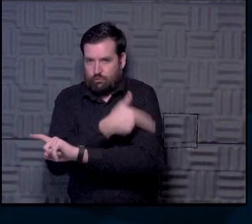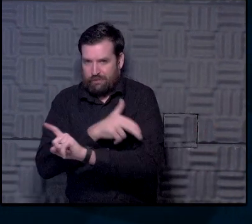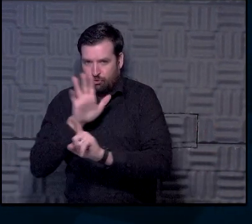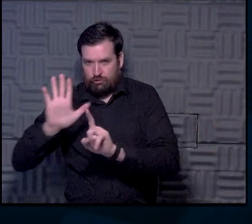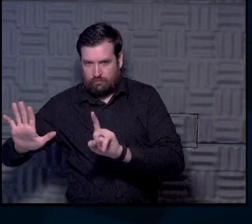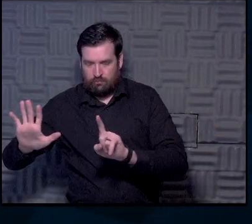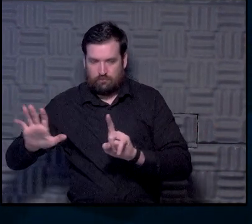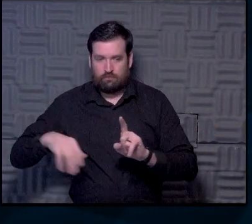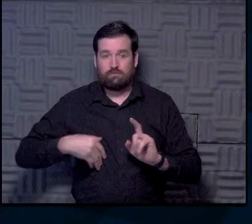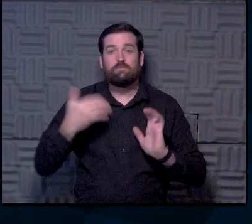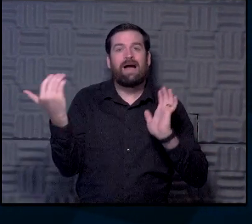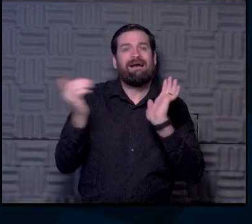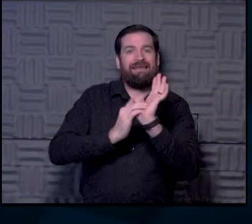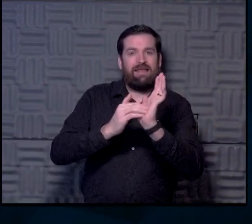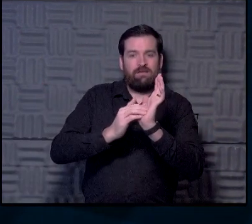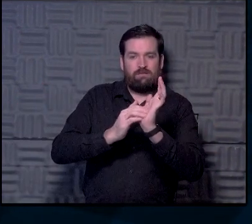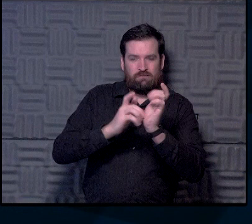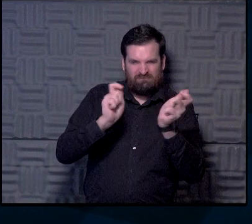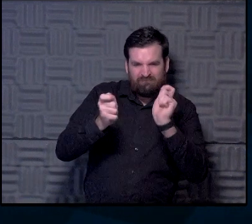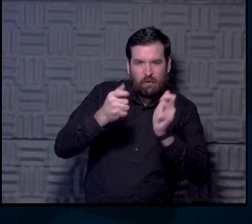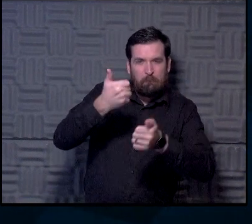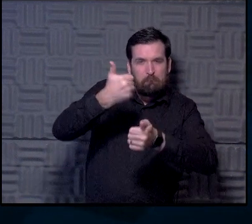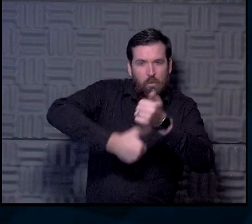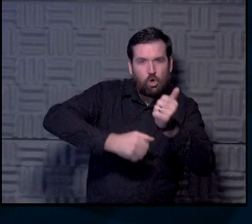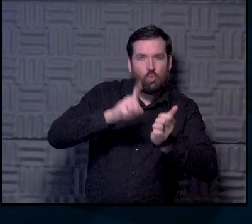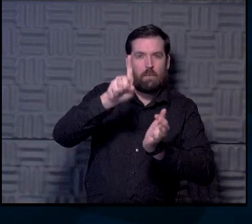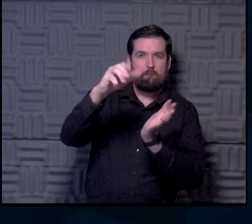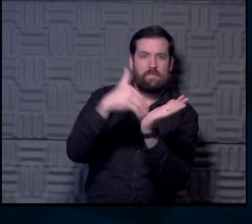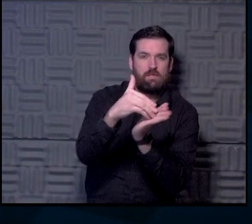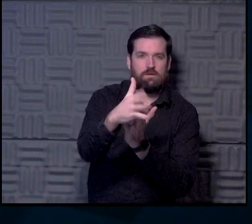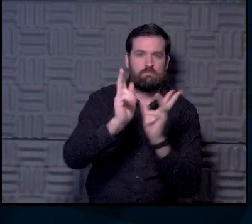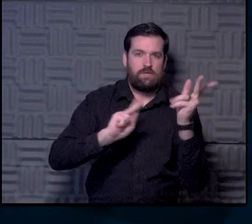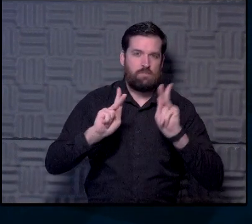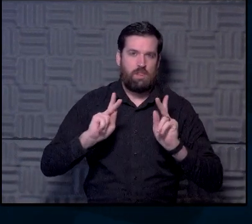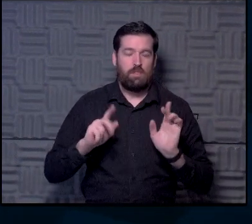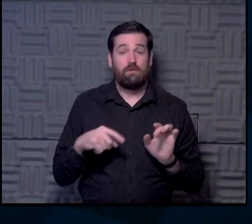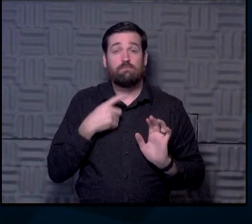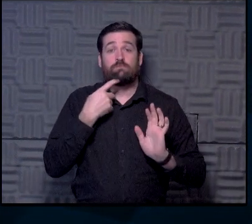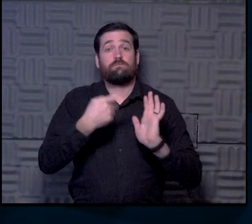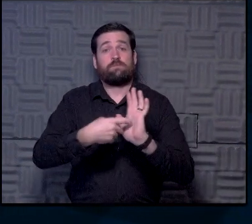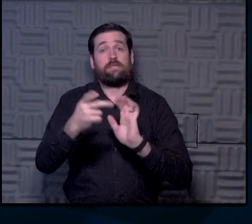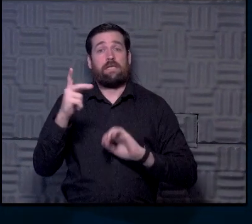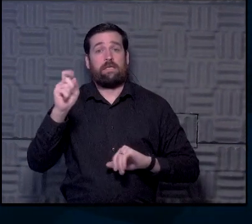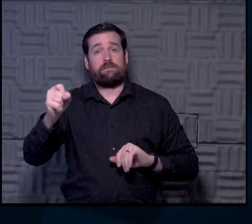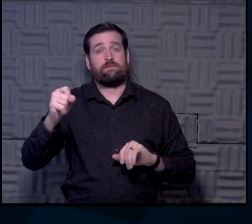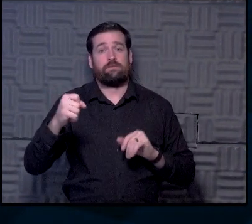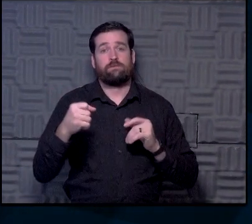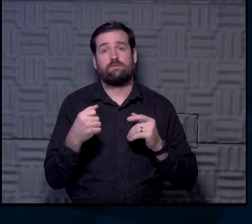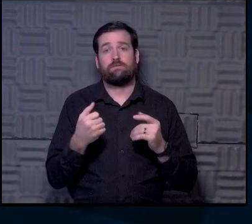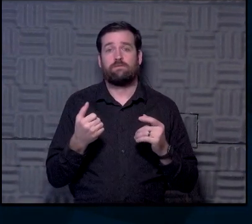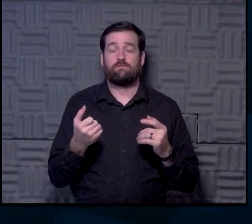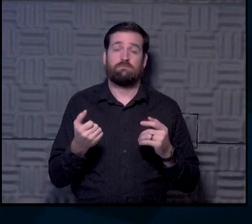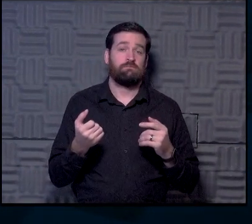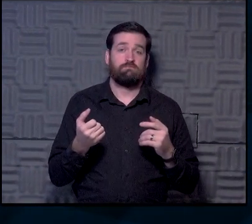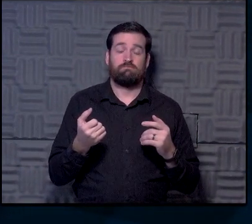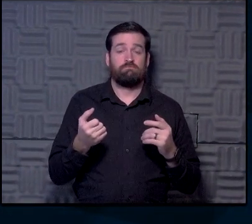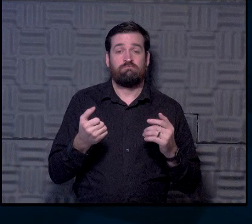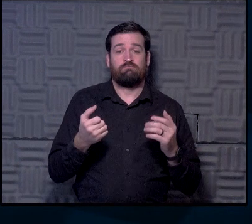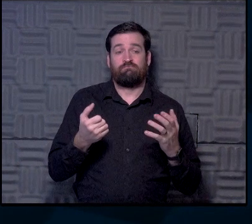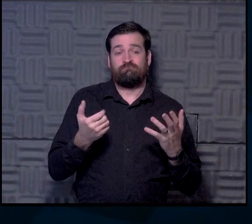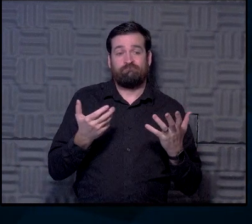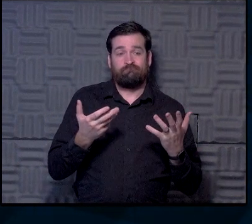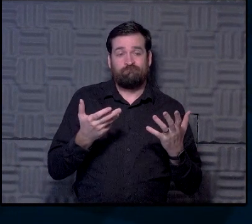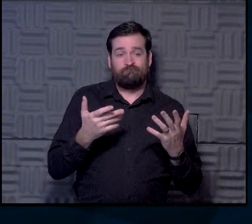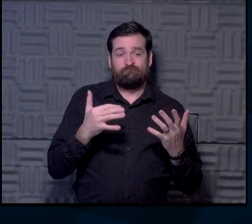Again, this is population adjusted, so per million people. You can see that Kansas really is on a population adjusted